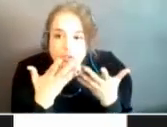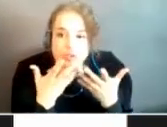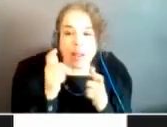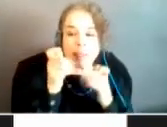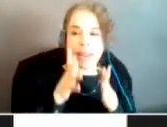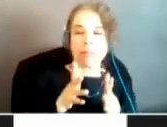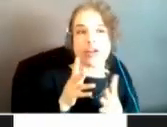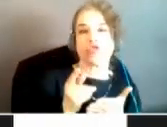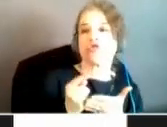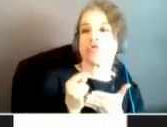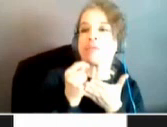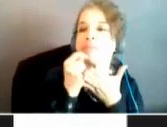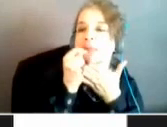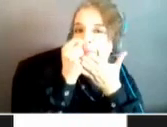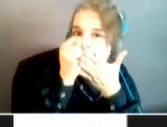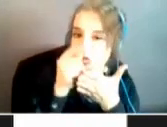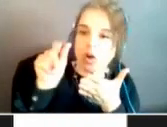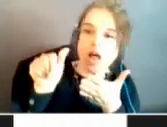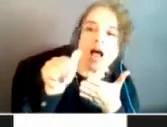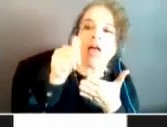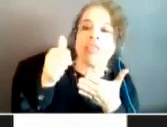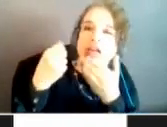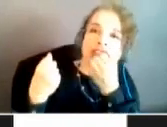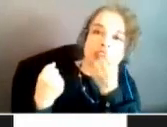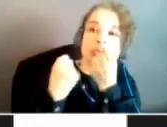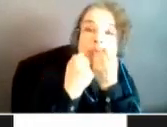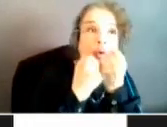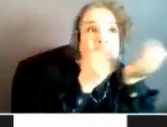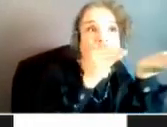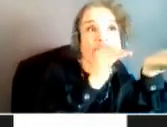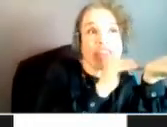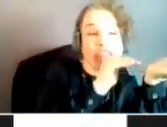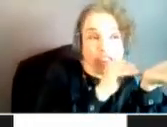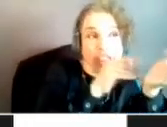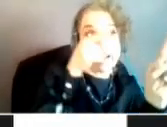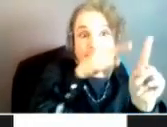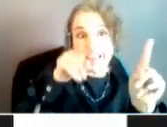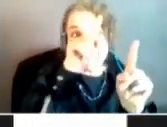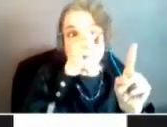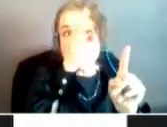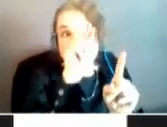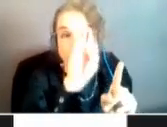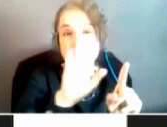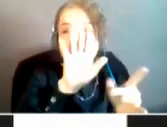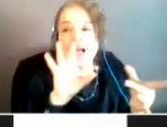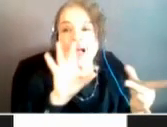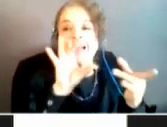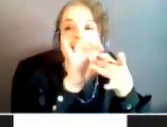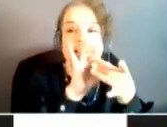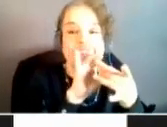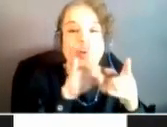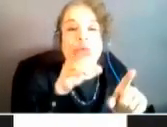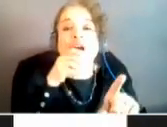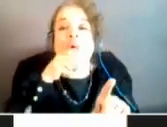administer treatment, and otherwise support the doctors in terms of their connection with that